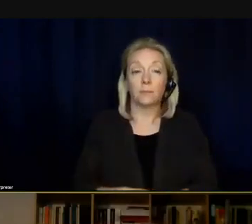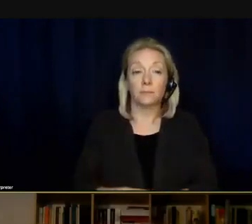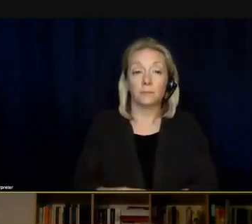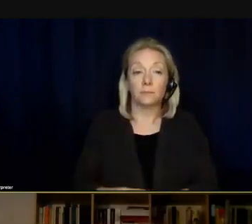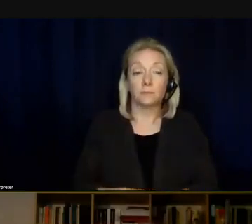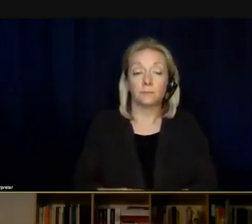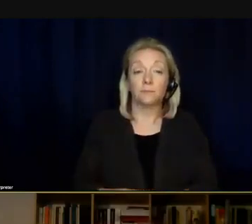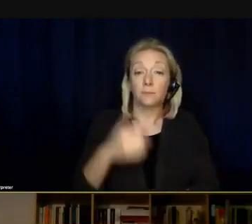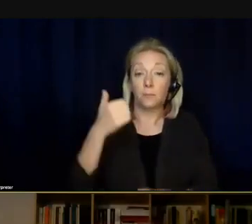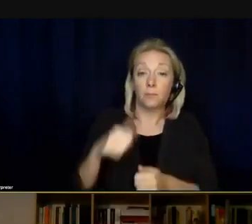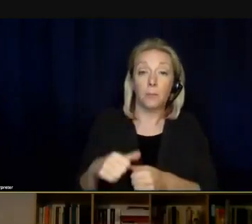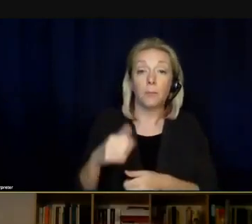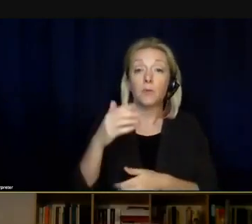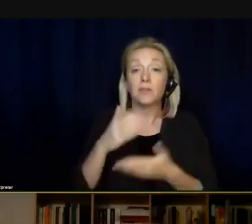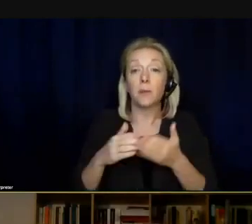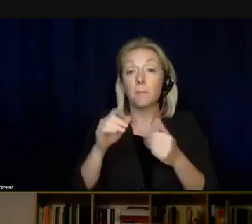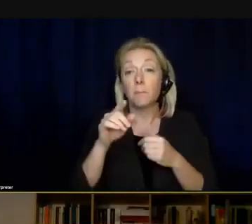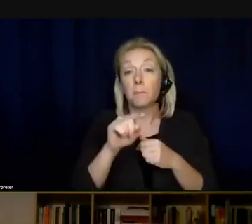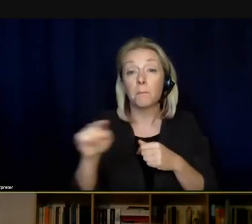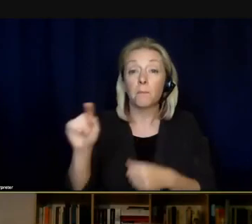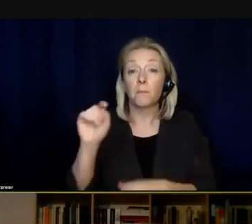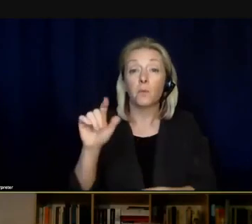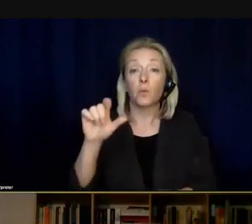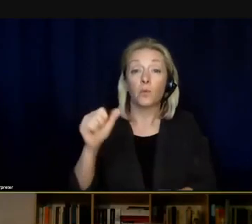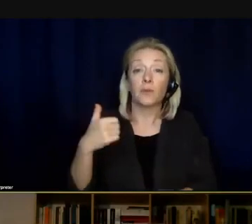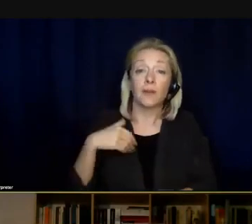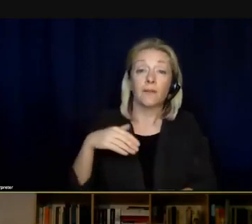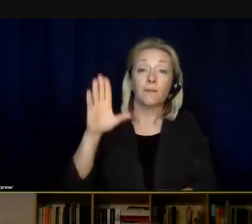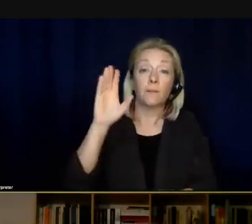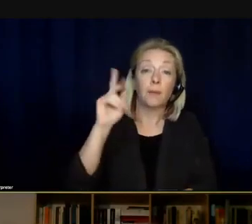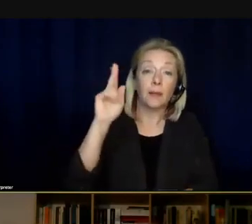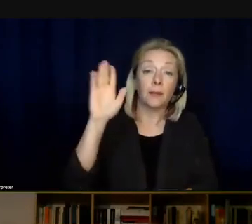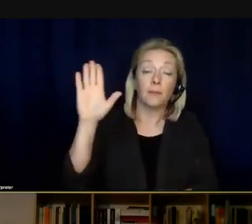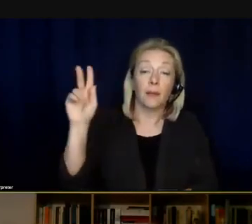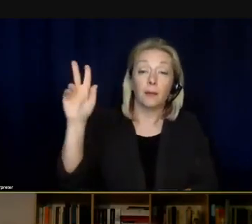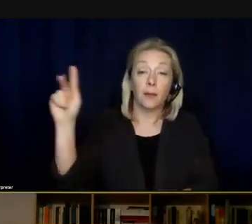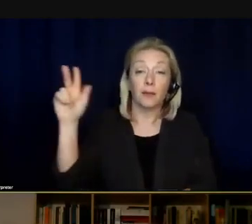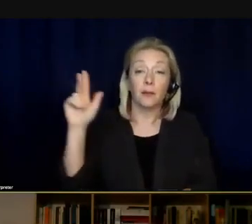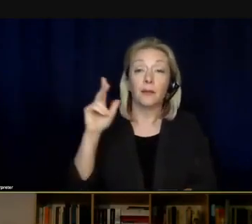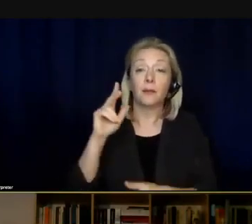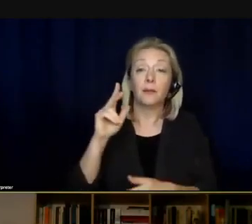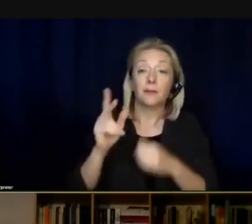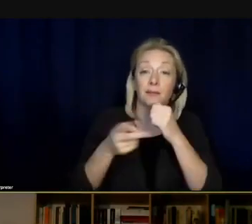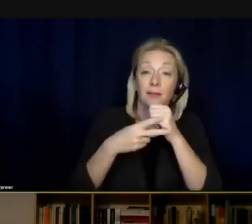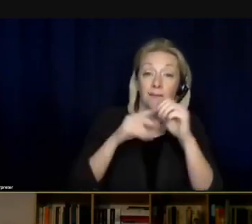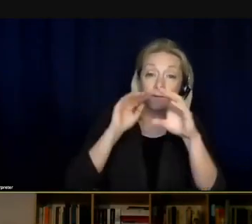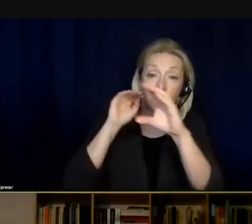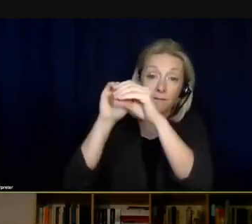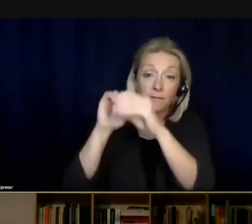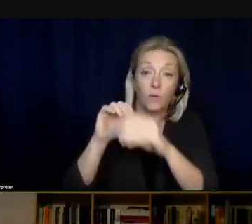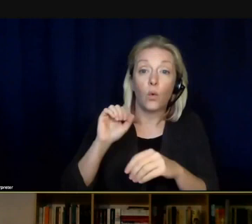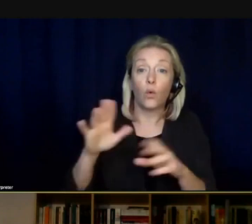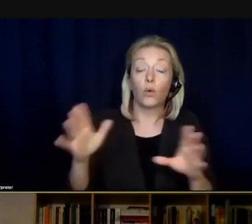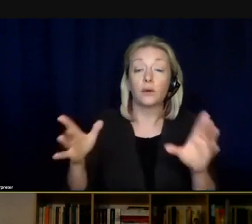generator and banks for the publisher, and you can save in those and also link to colleagues. In